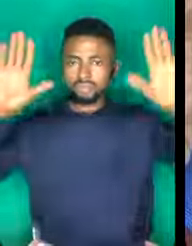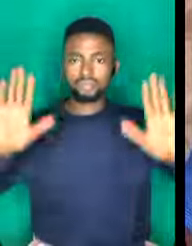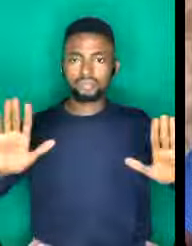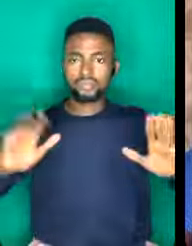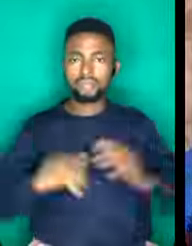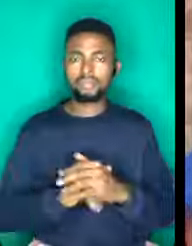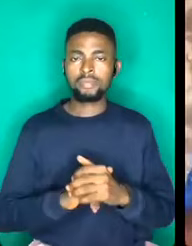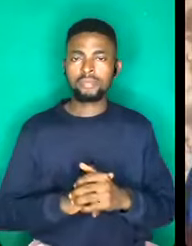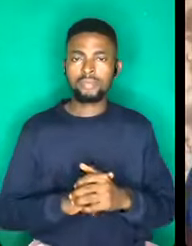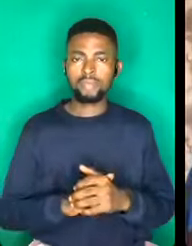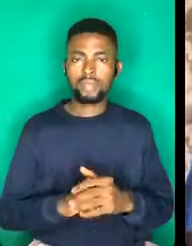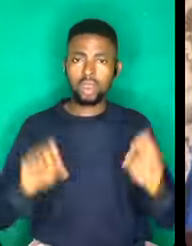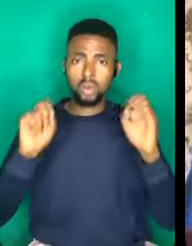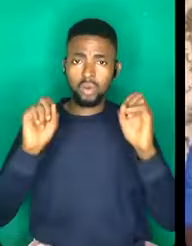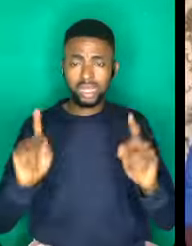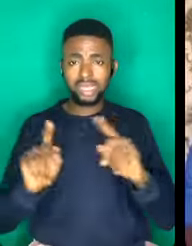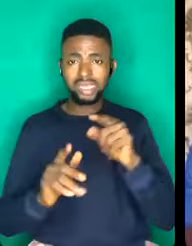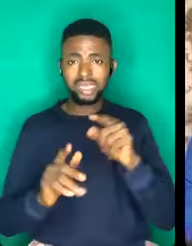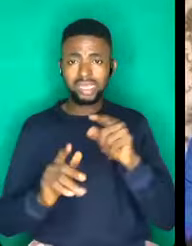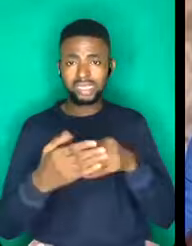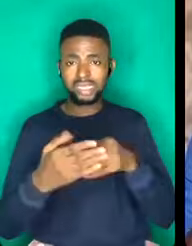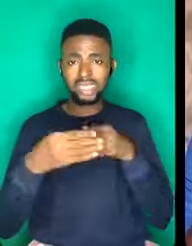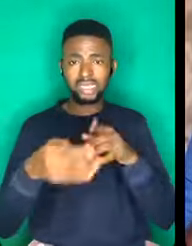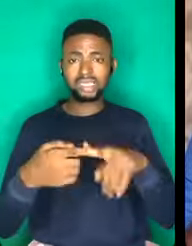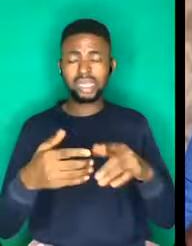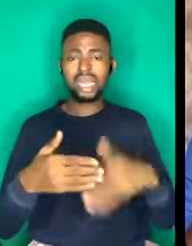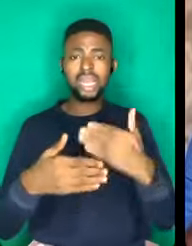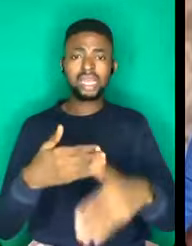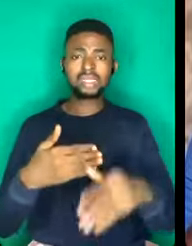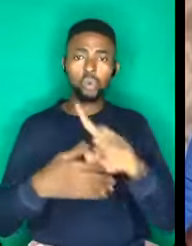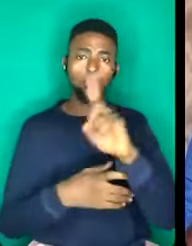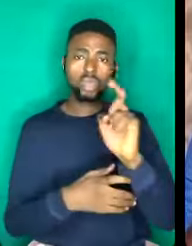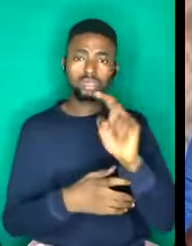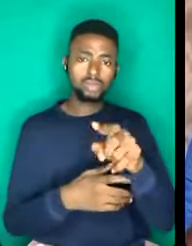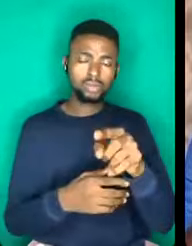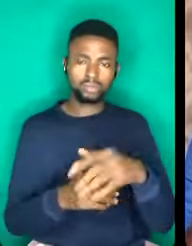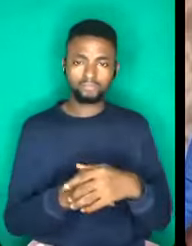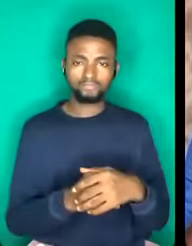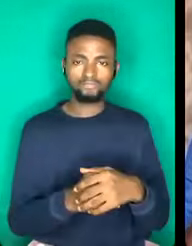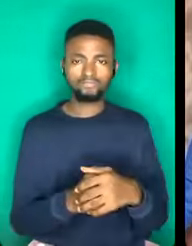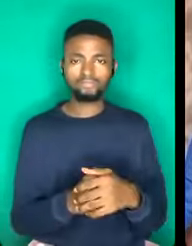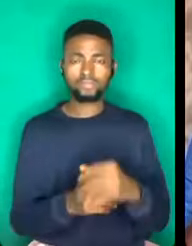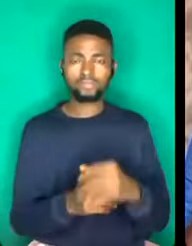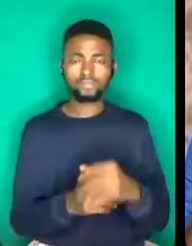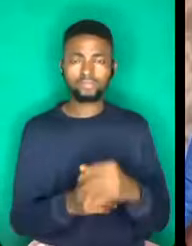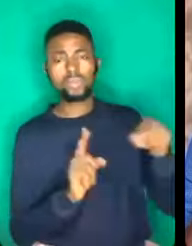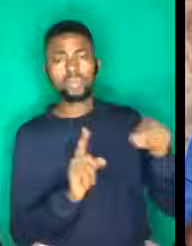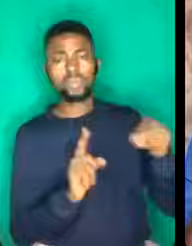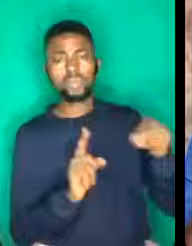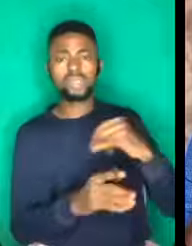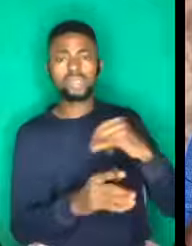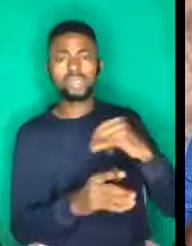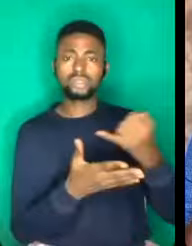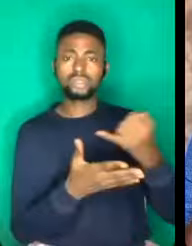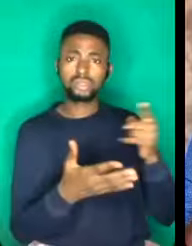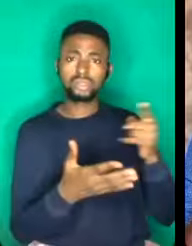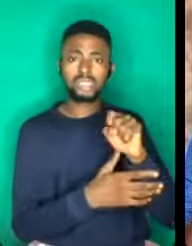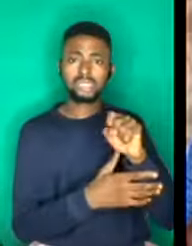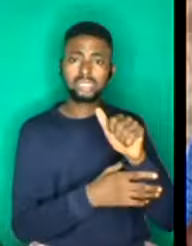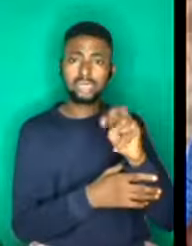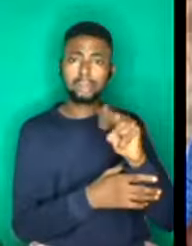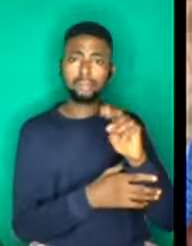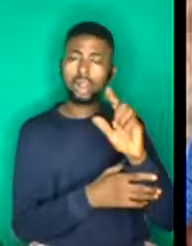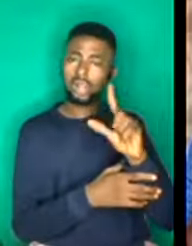this takes me to the next set of questions, because, you know, recall when we were introducing Samuel James Femi, talking